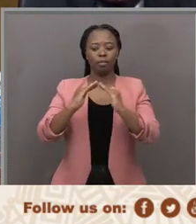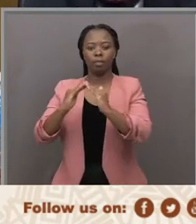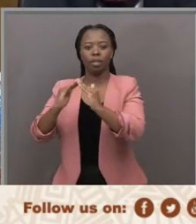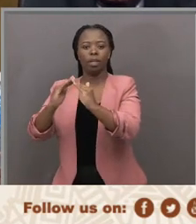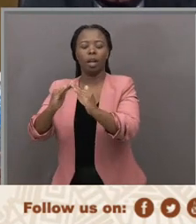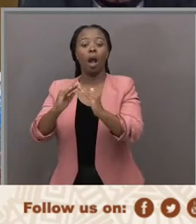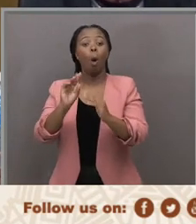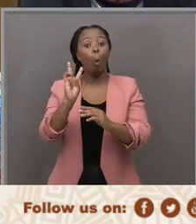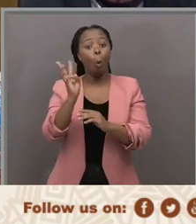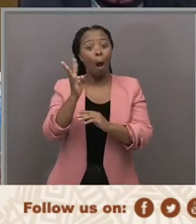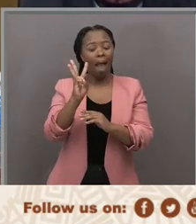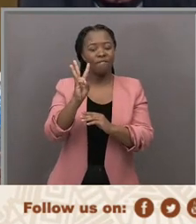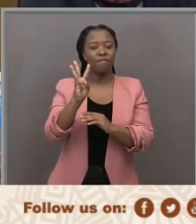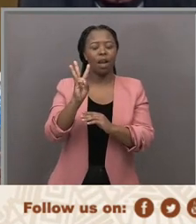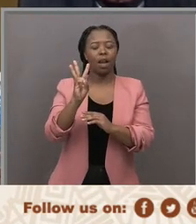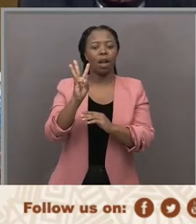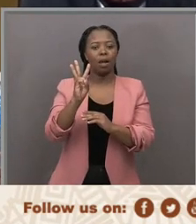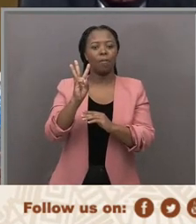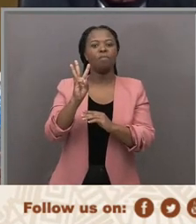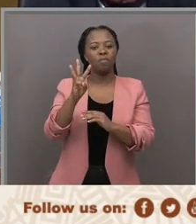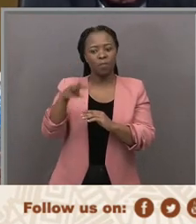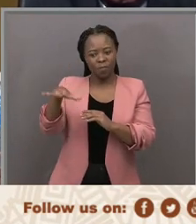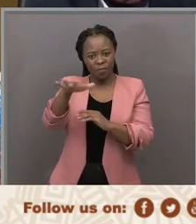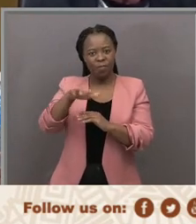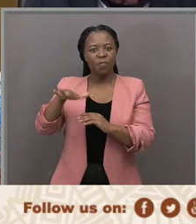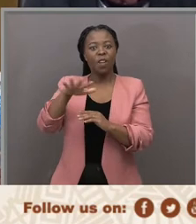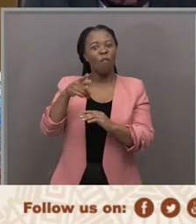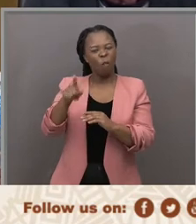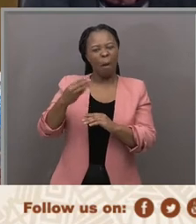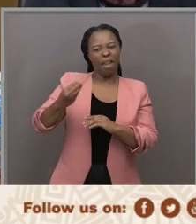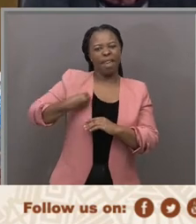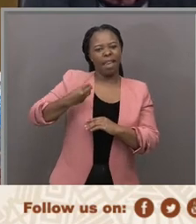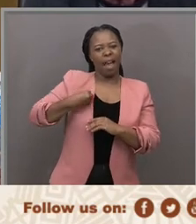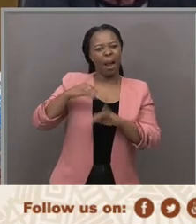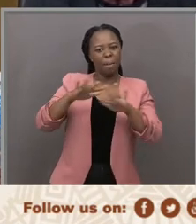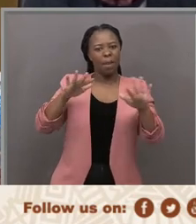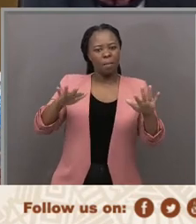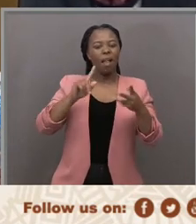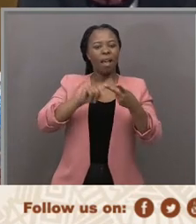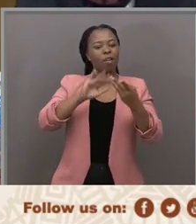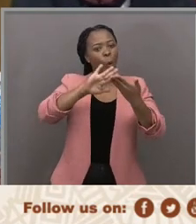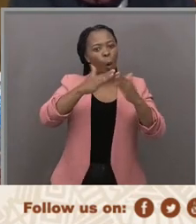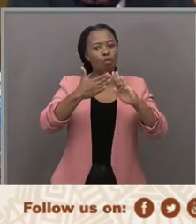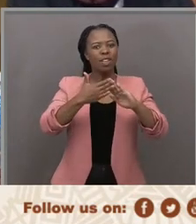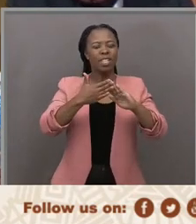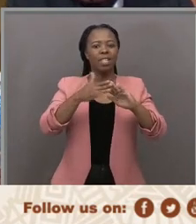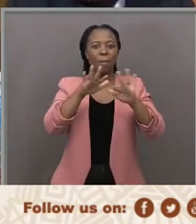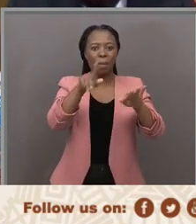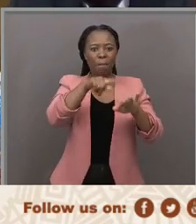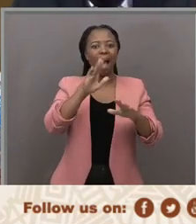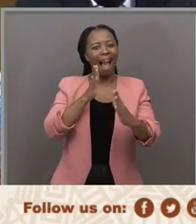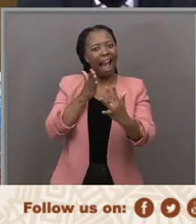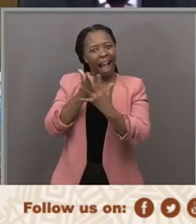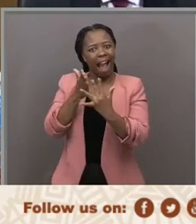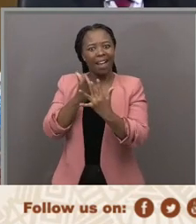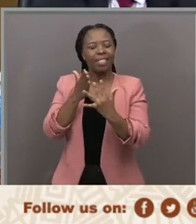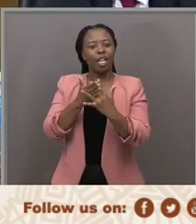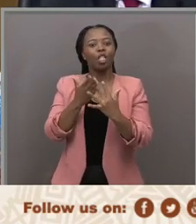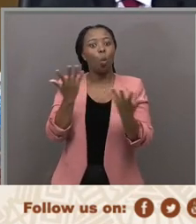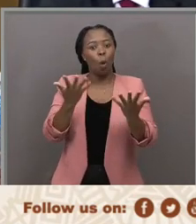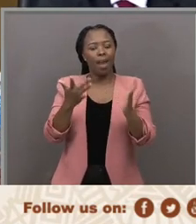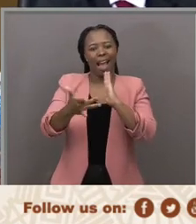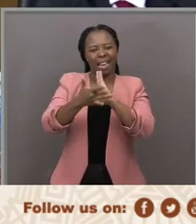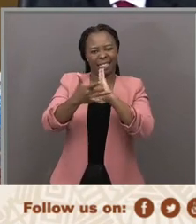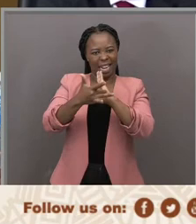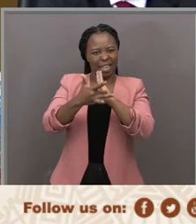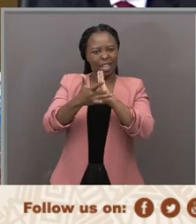where young people in particular and community members can have access to internet, because that's what will help them to realize